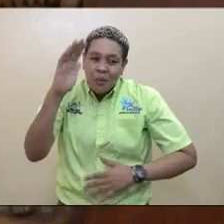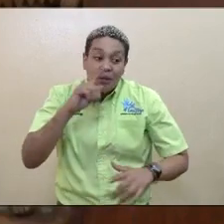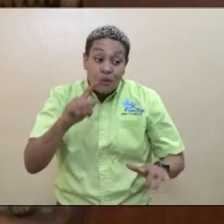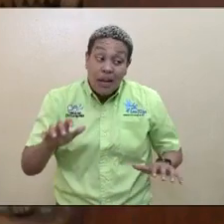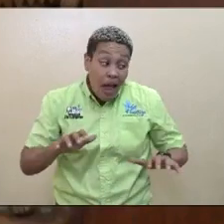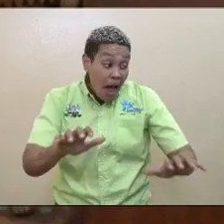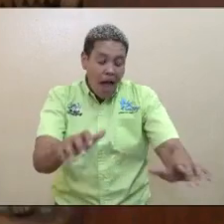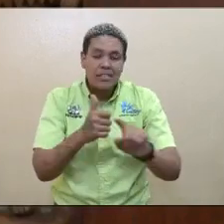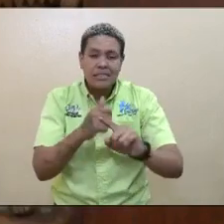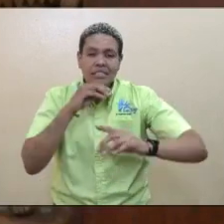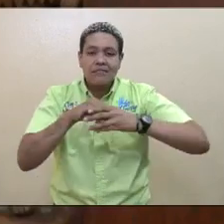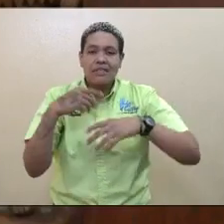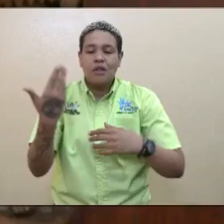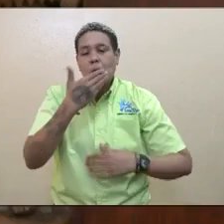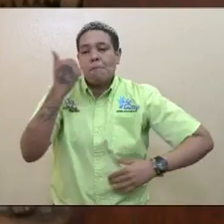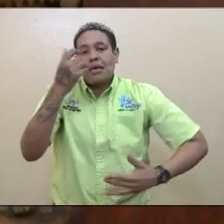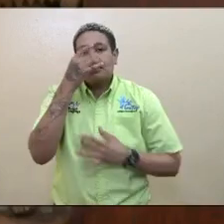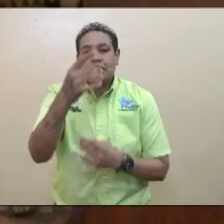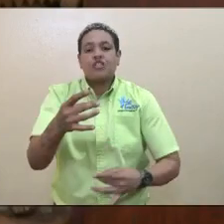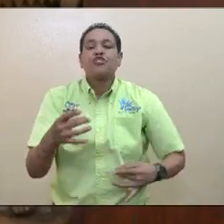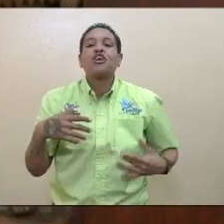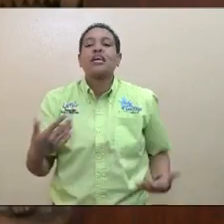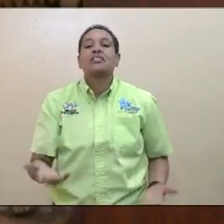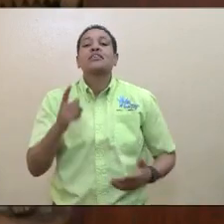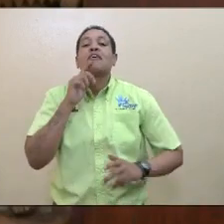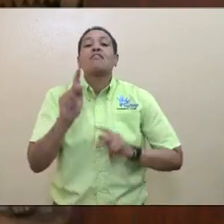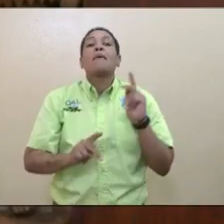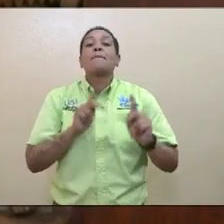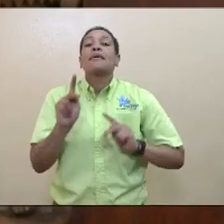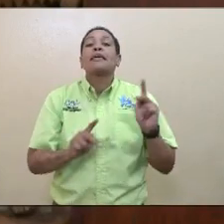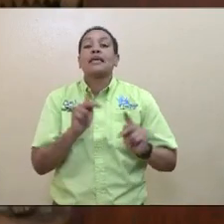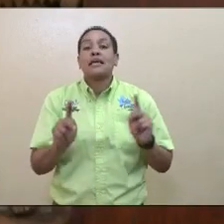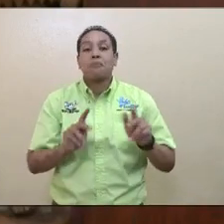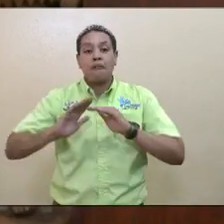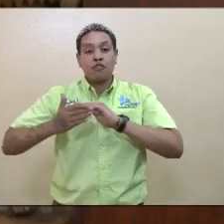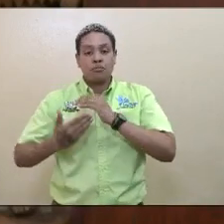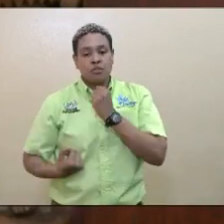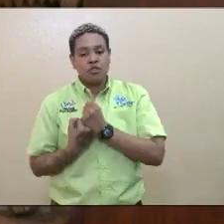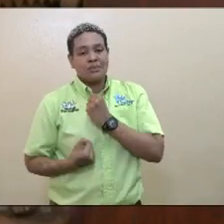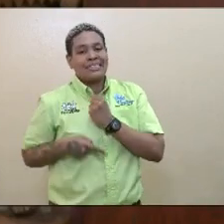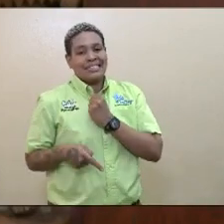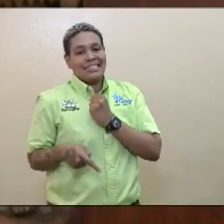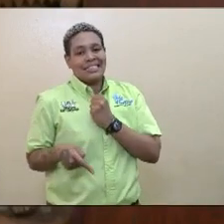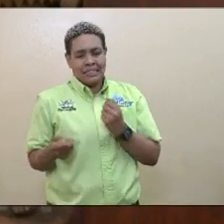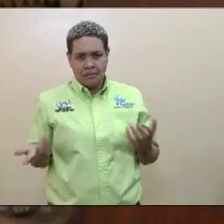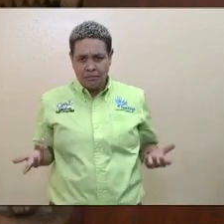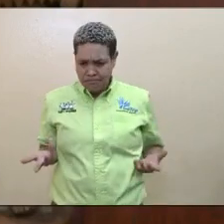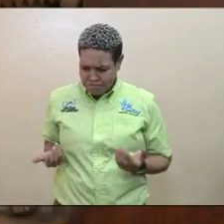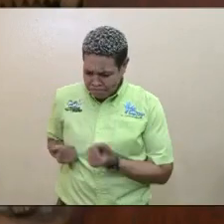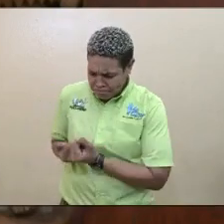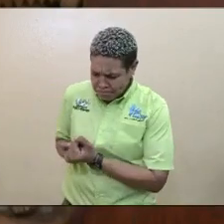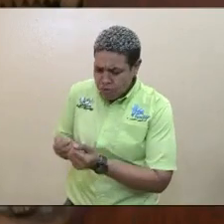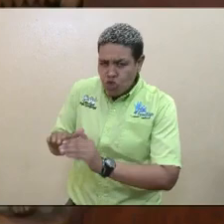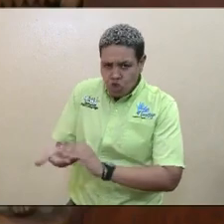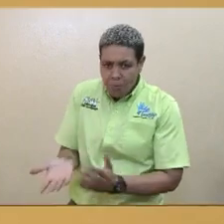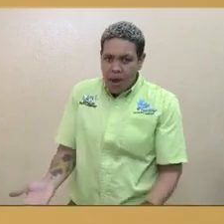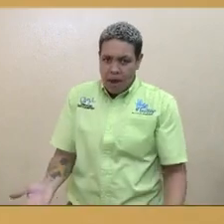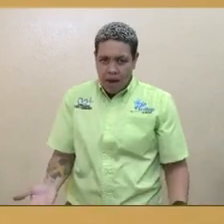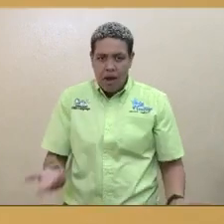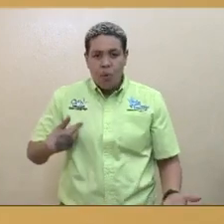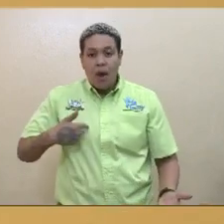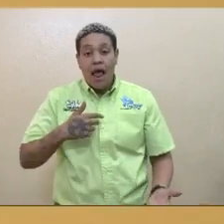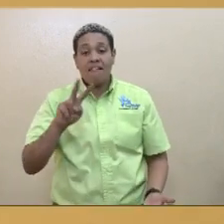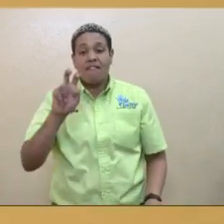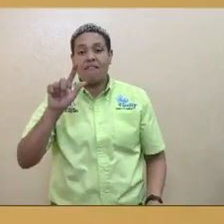acting in the best interest of the people of Jamaica. We had the Vale